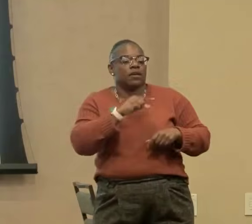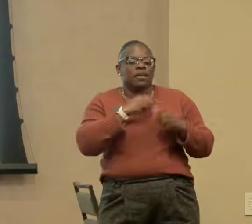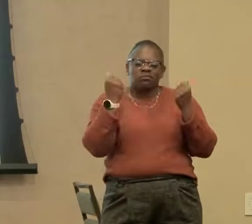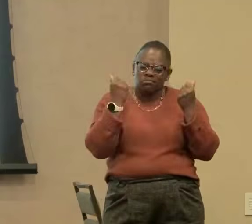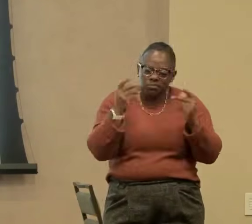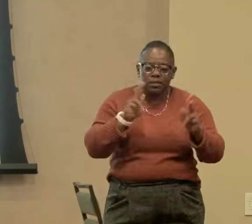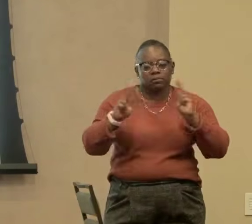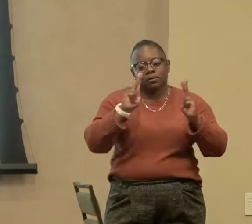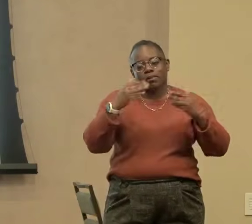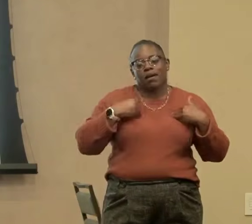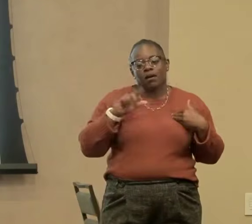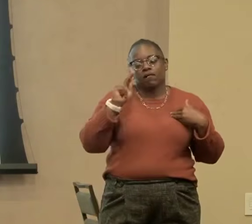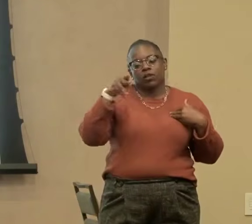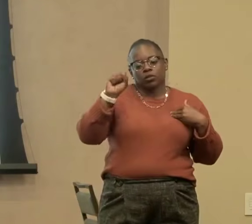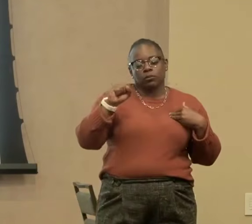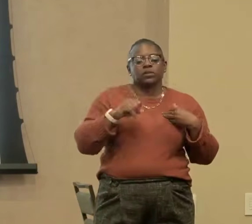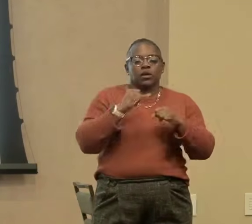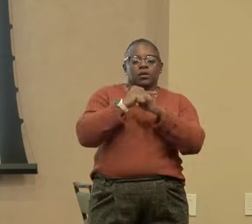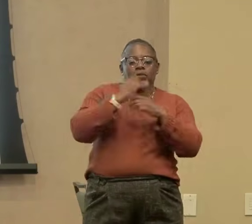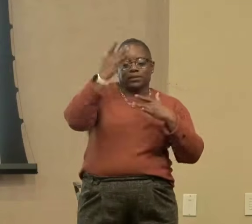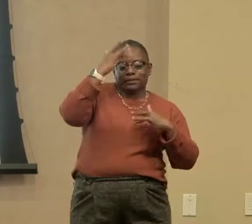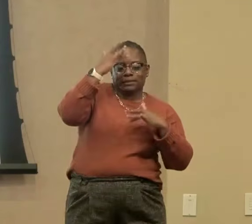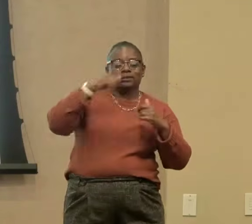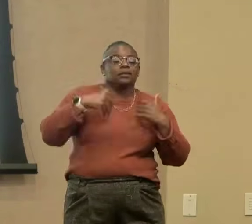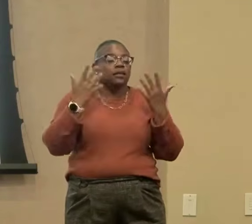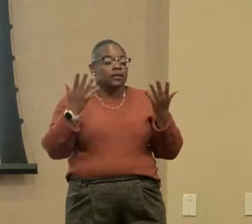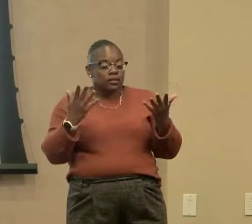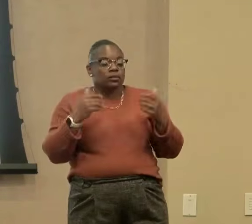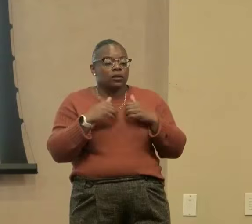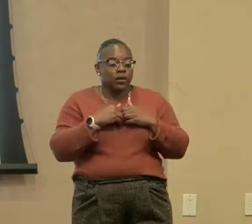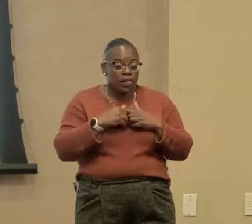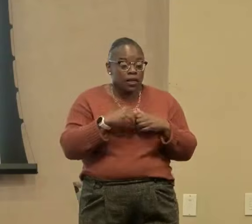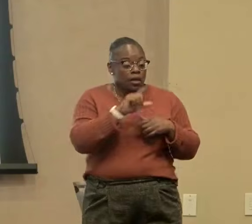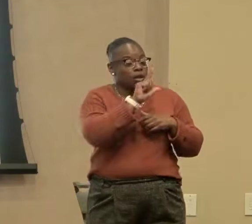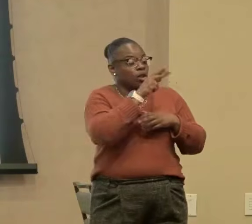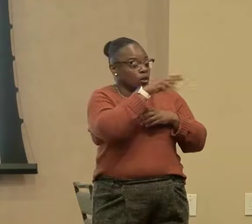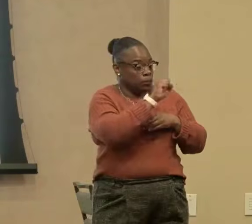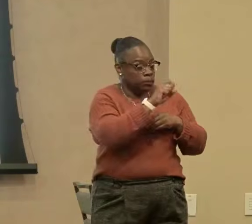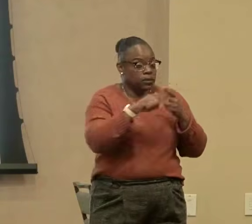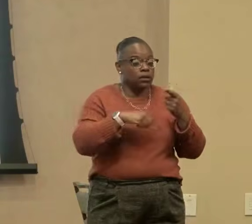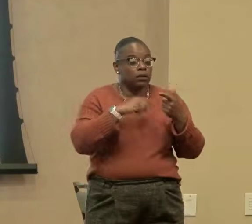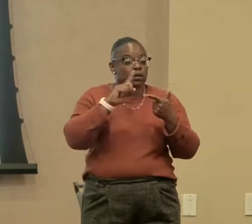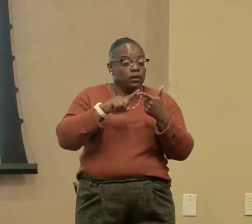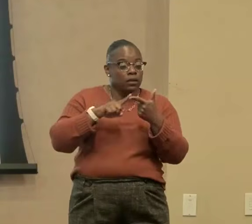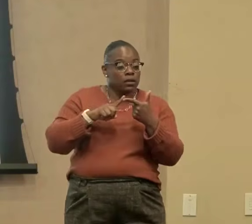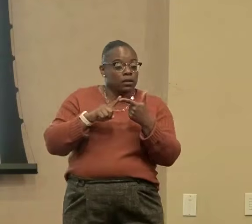affected by lupus and autoimmune. As Andrew mentioned it, we not only target lupus, we also target